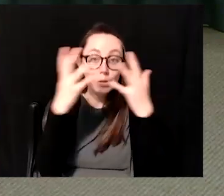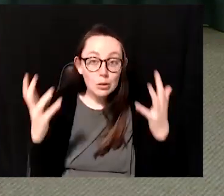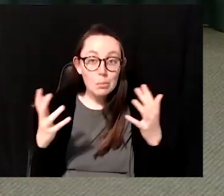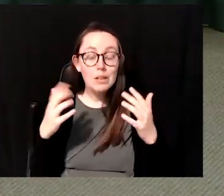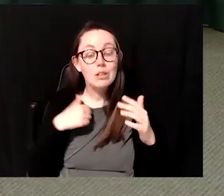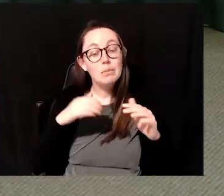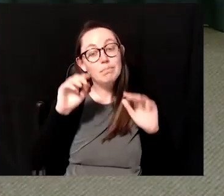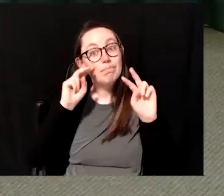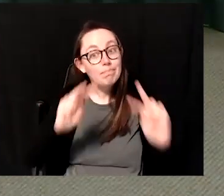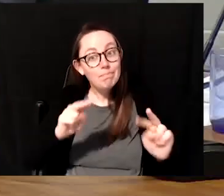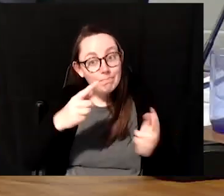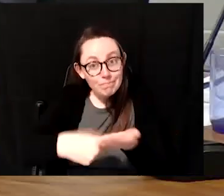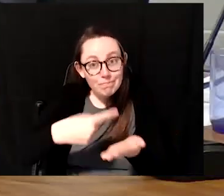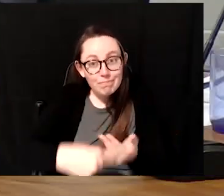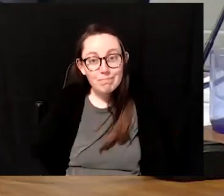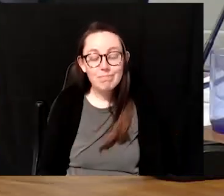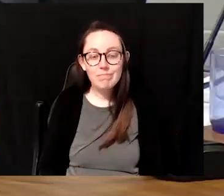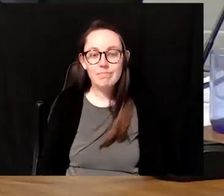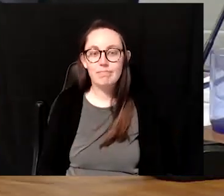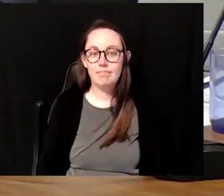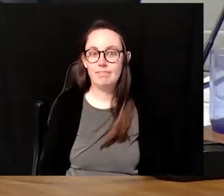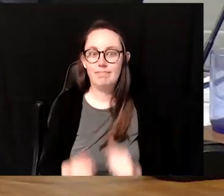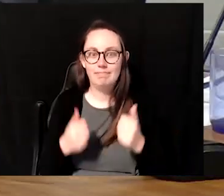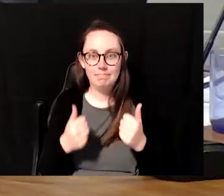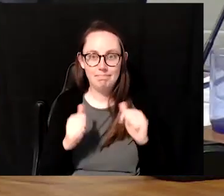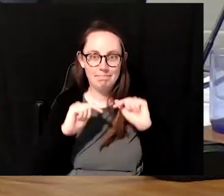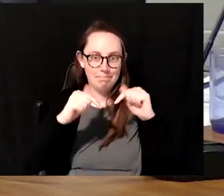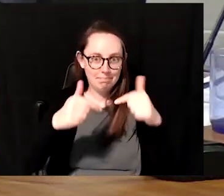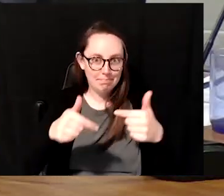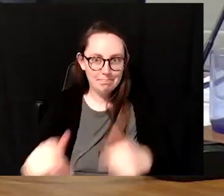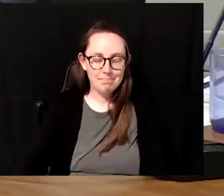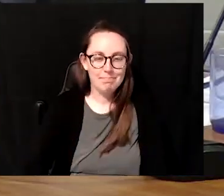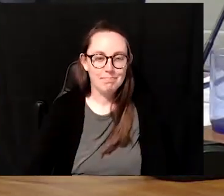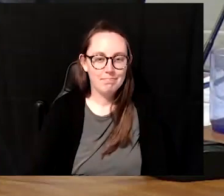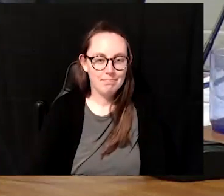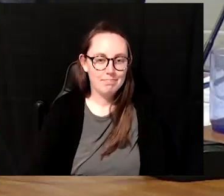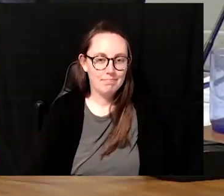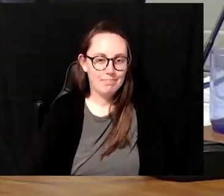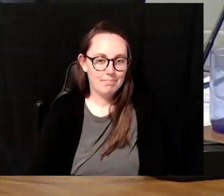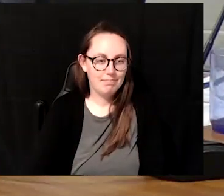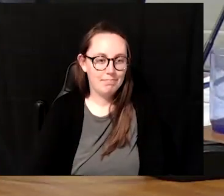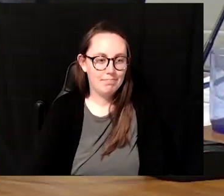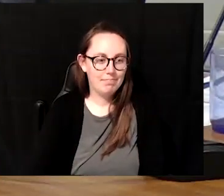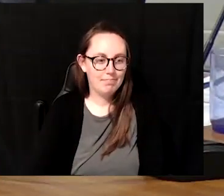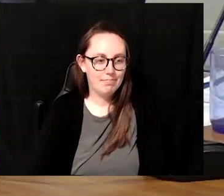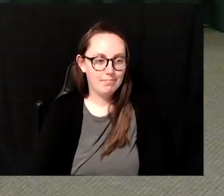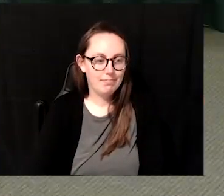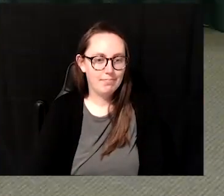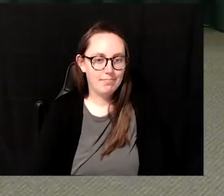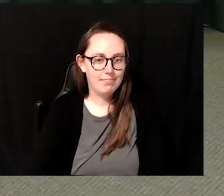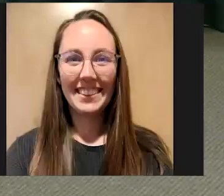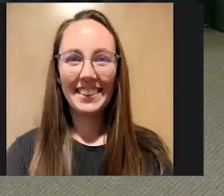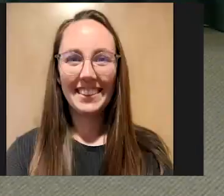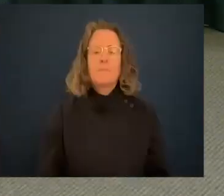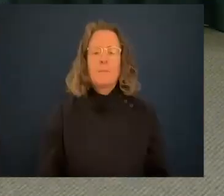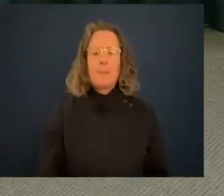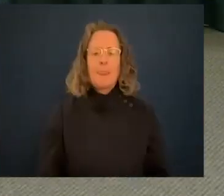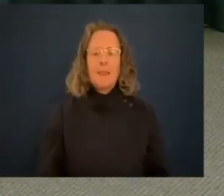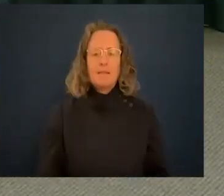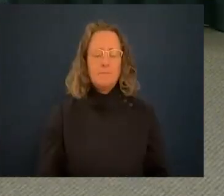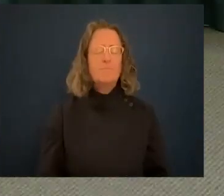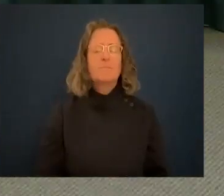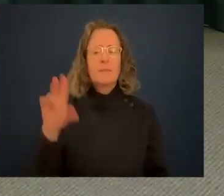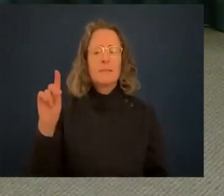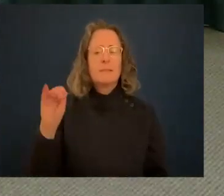okay thank you very much Bob uh Daniel you want to speak on that real quick response no it's okay Bob this is important I hear you about the